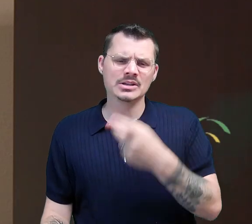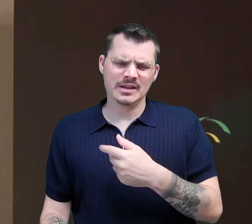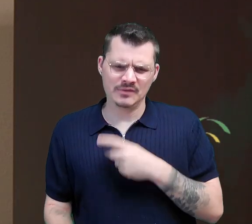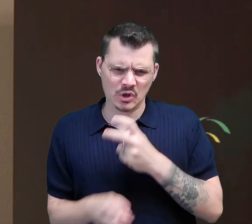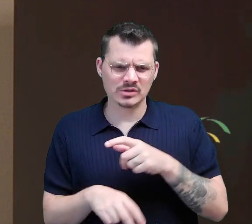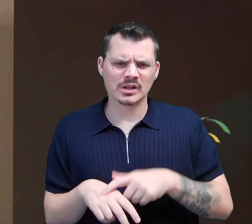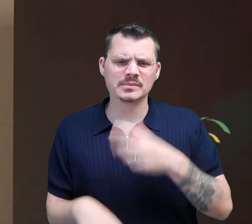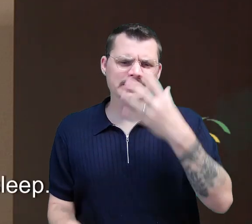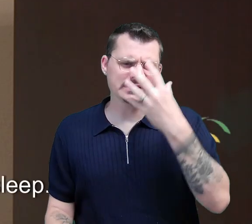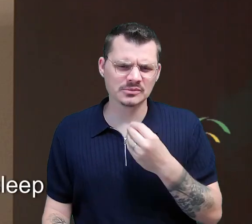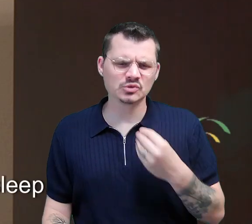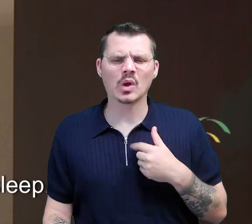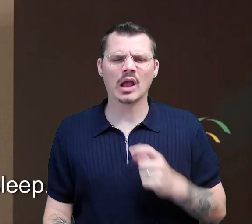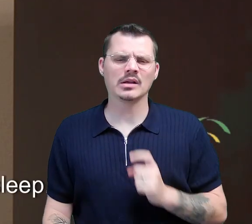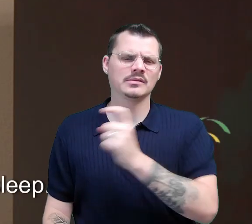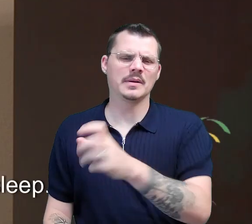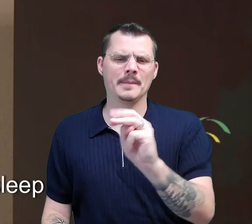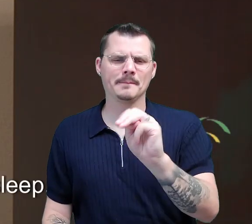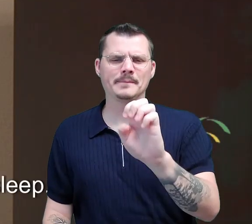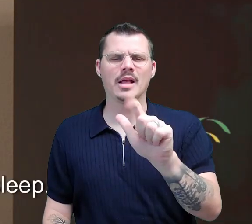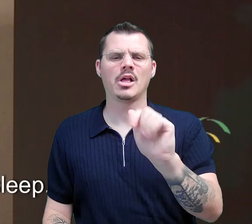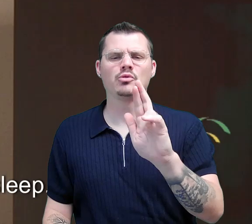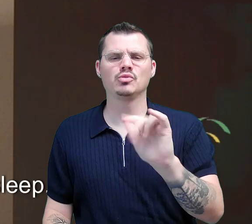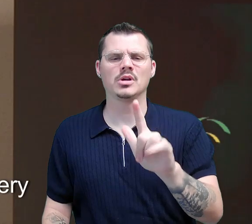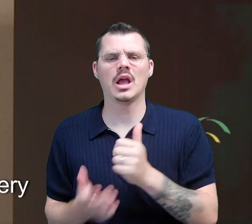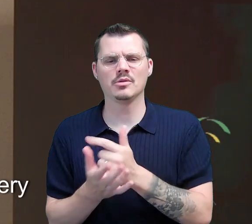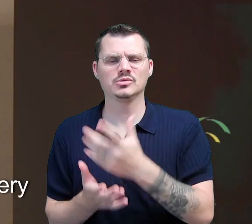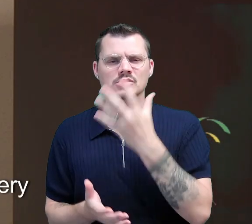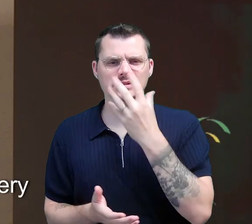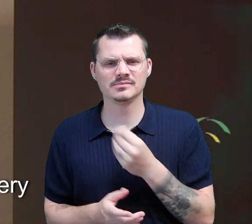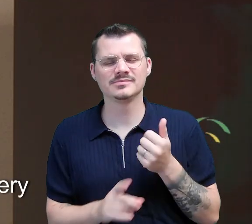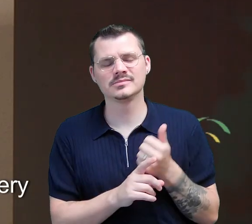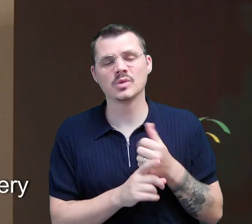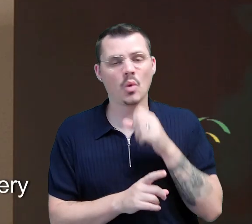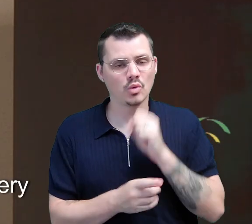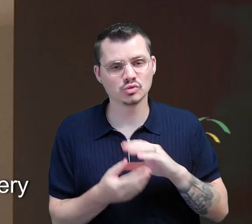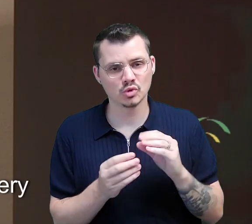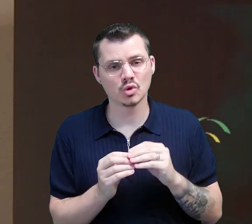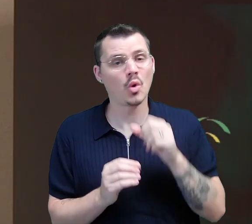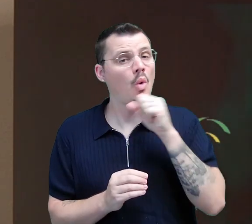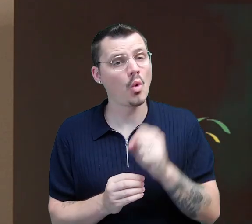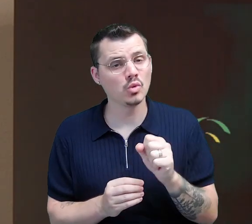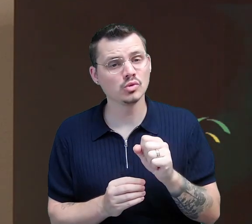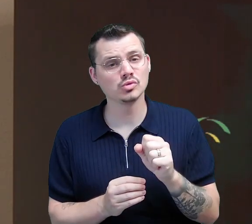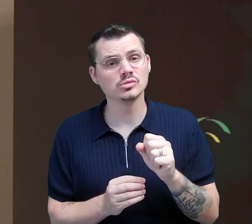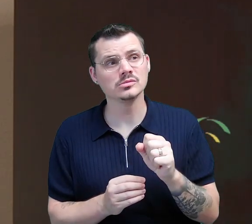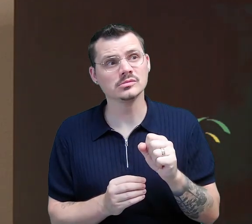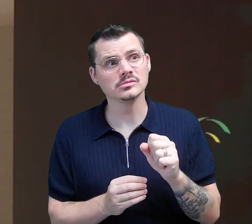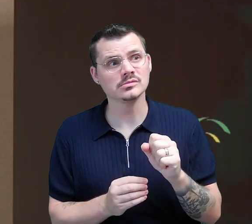trouble sleeping, so I'll give you some Mellaril to help you sleep. It's a very old story, very old drug, very toxic